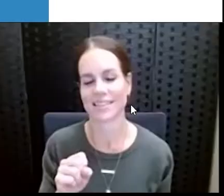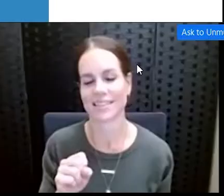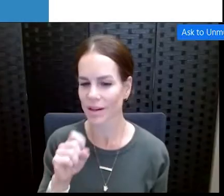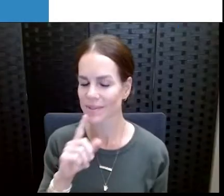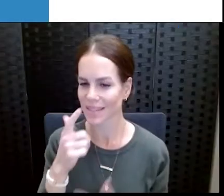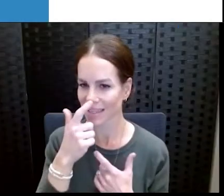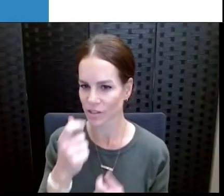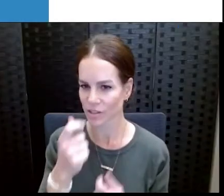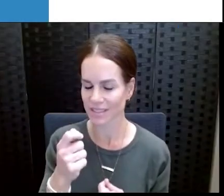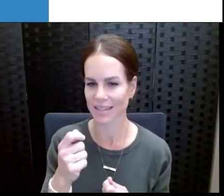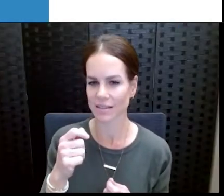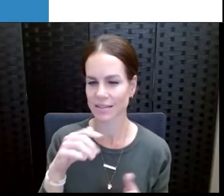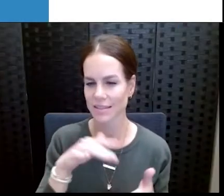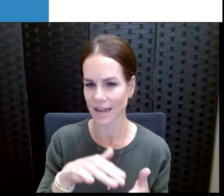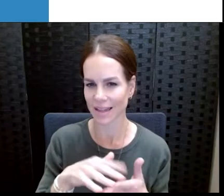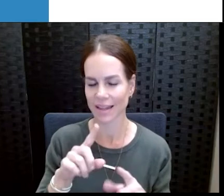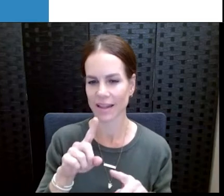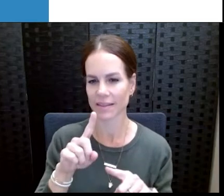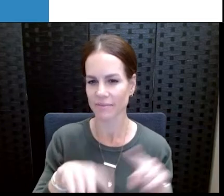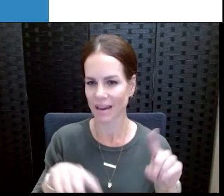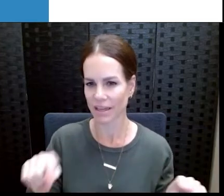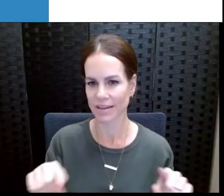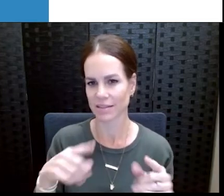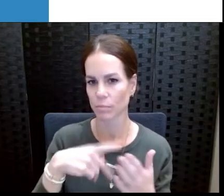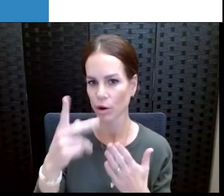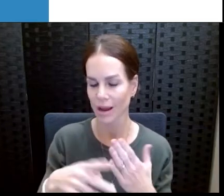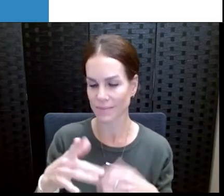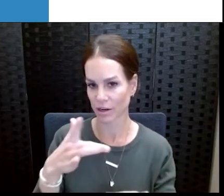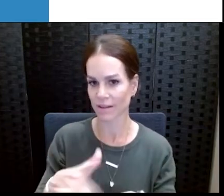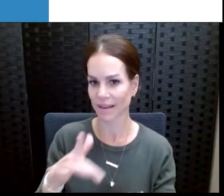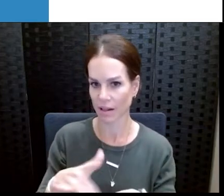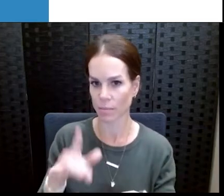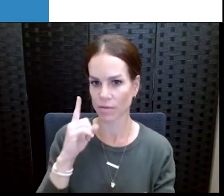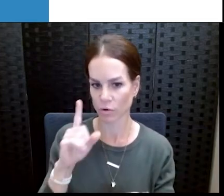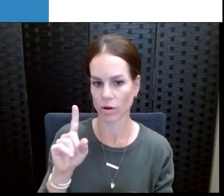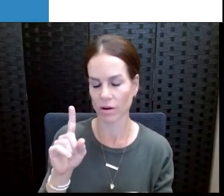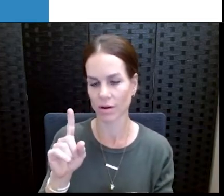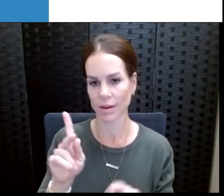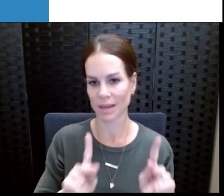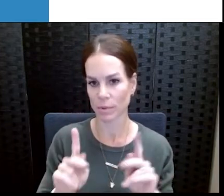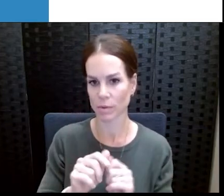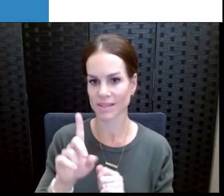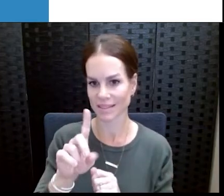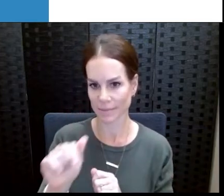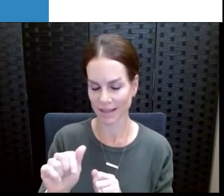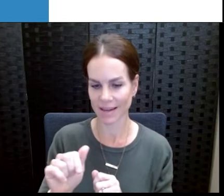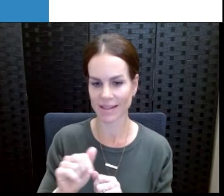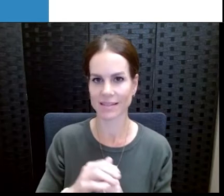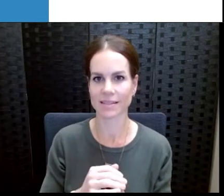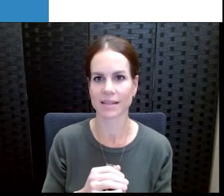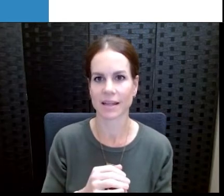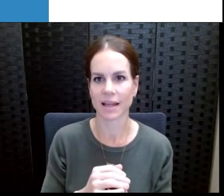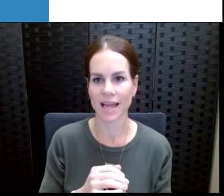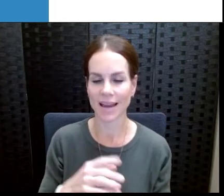Yes. So it was very interesting studying the variety of programs that were